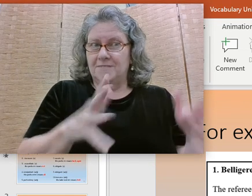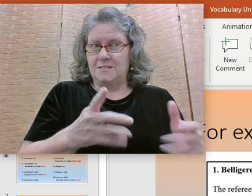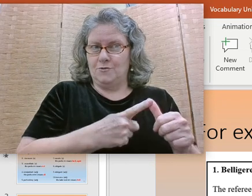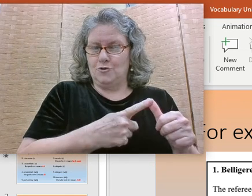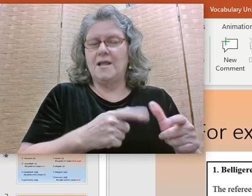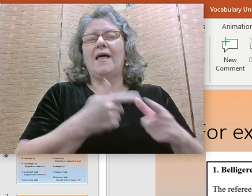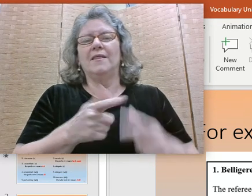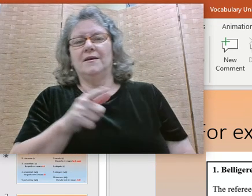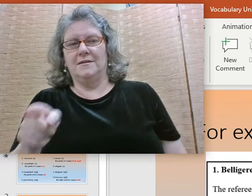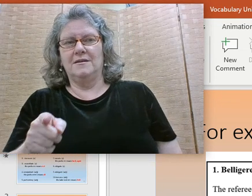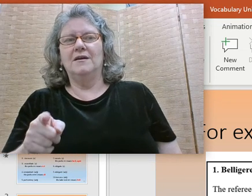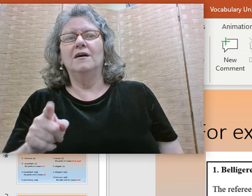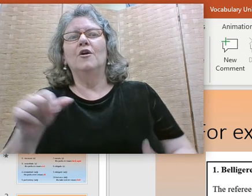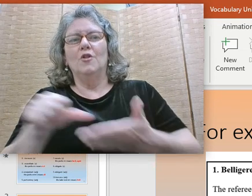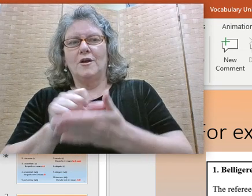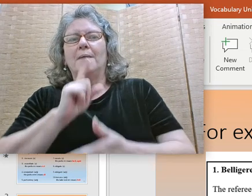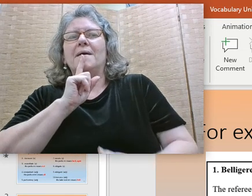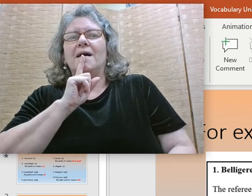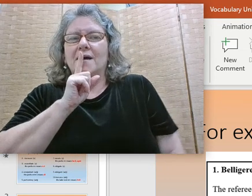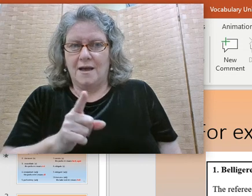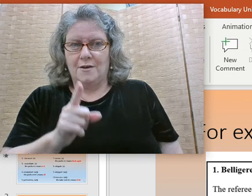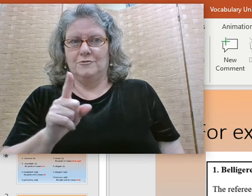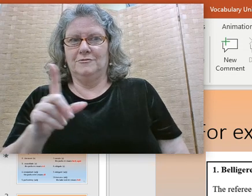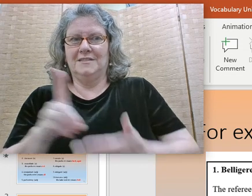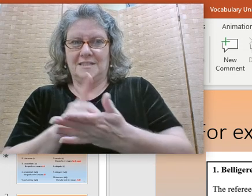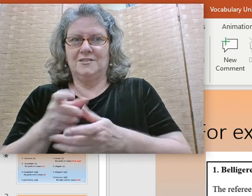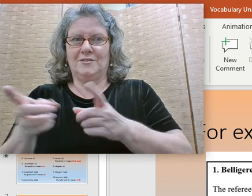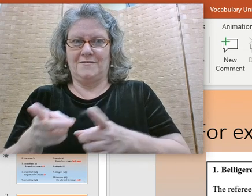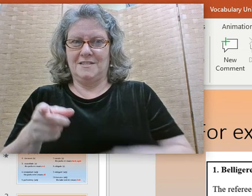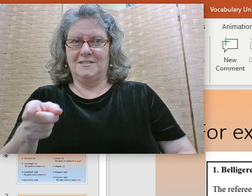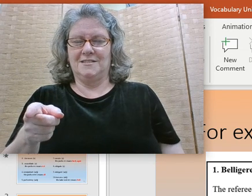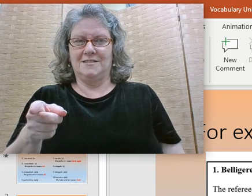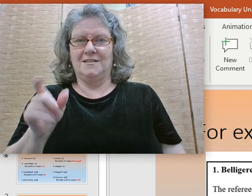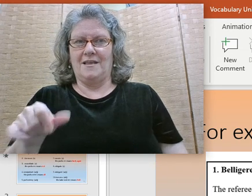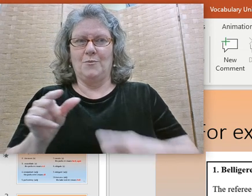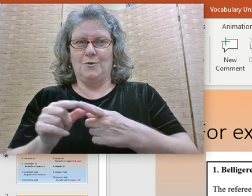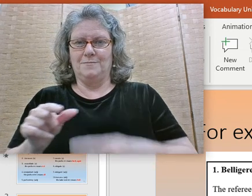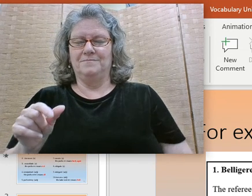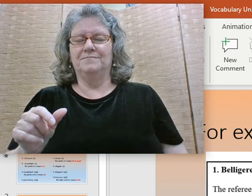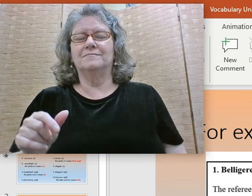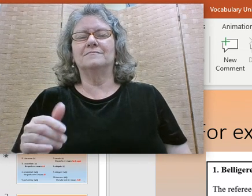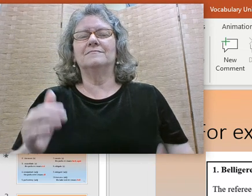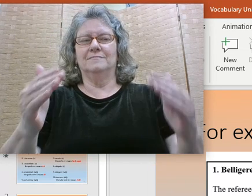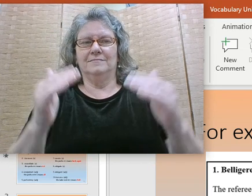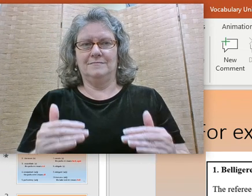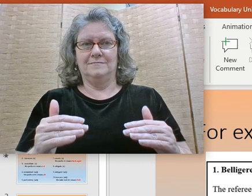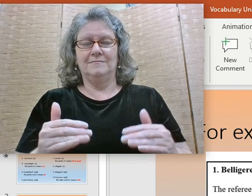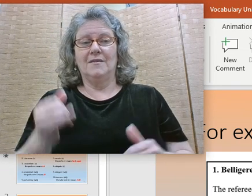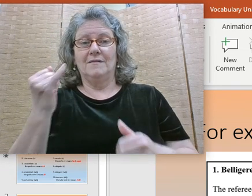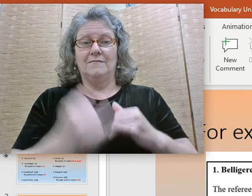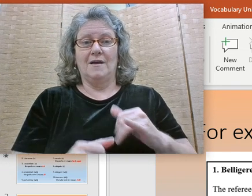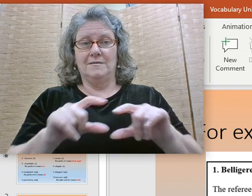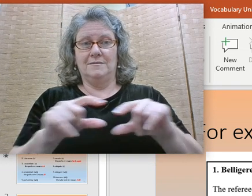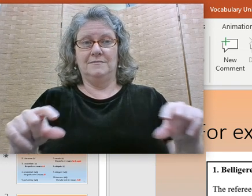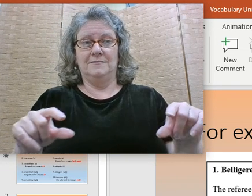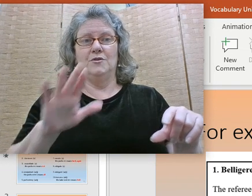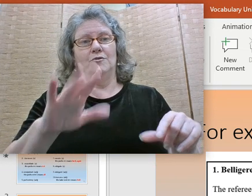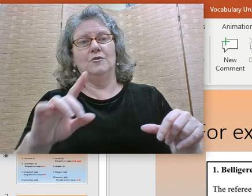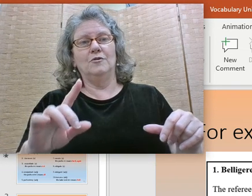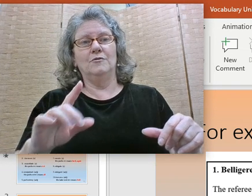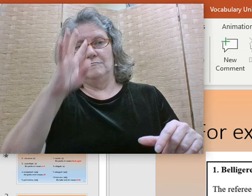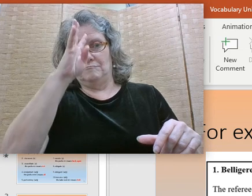to the right and write the actual dictionary definition of the word. Finally, you're going to write your